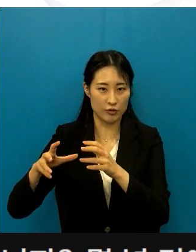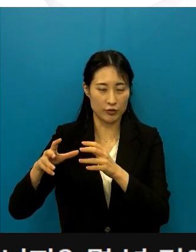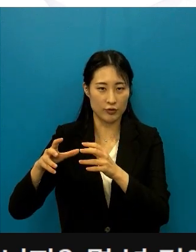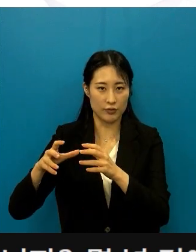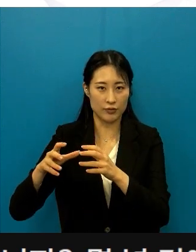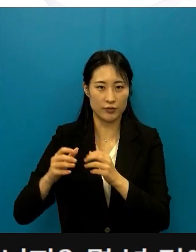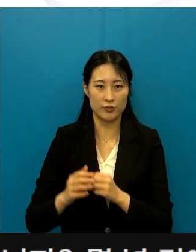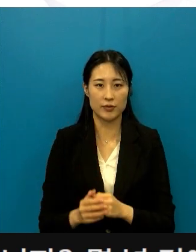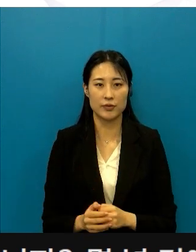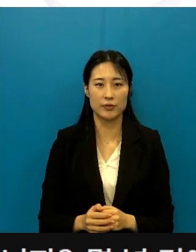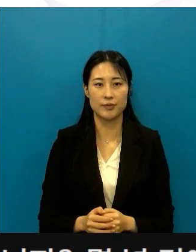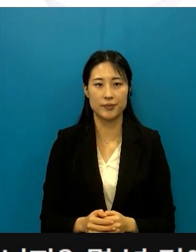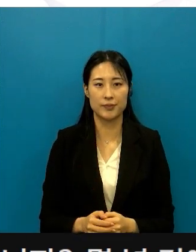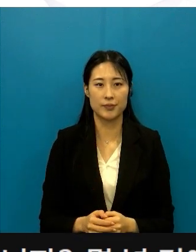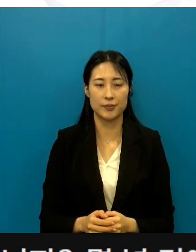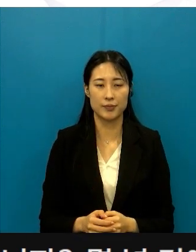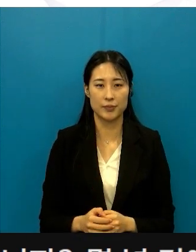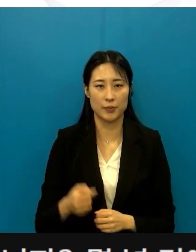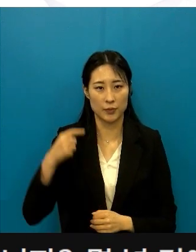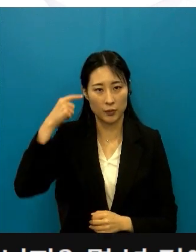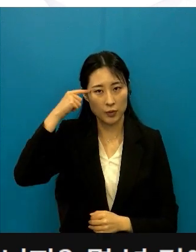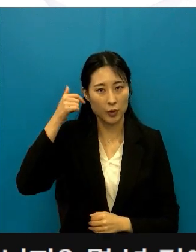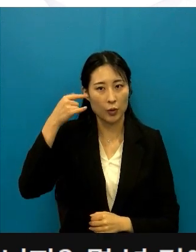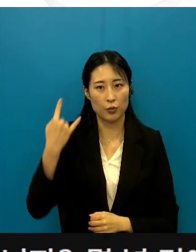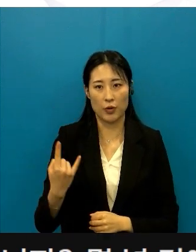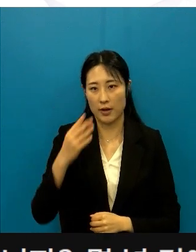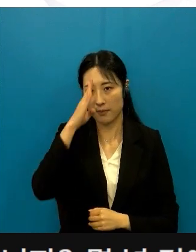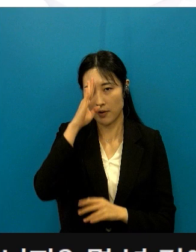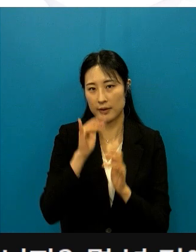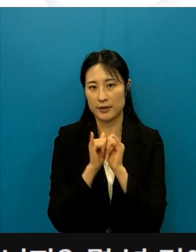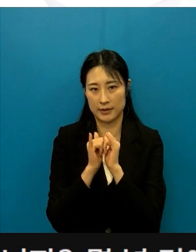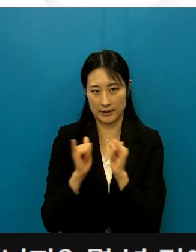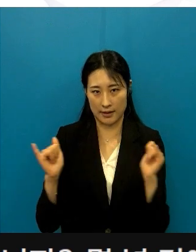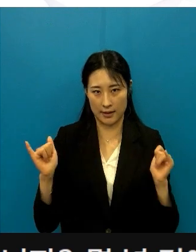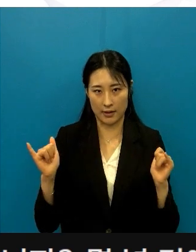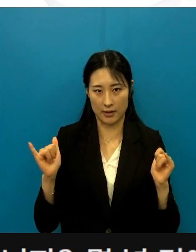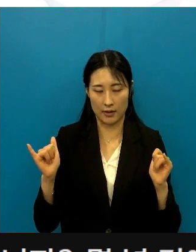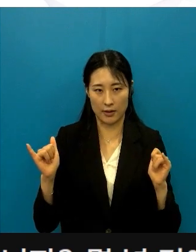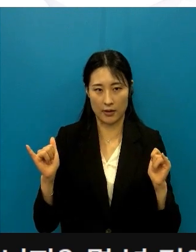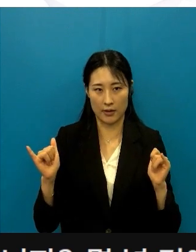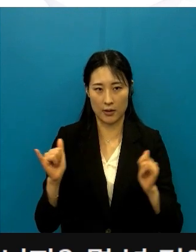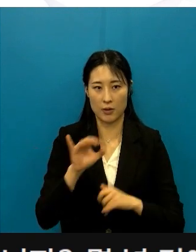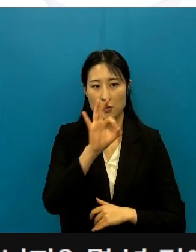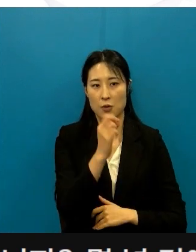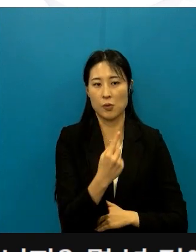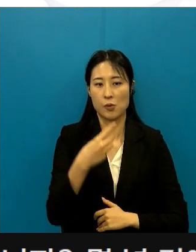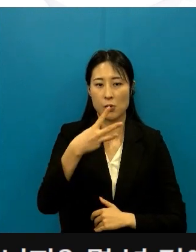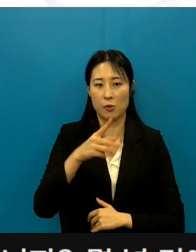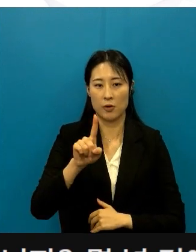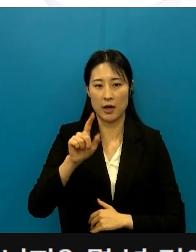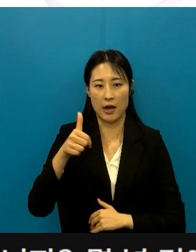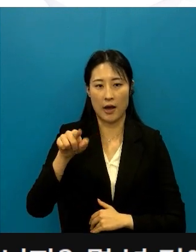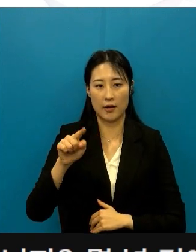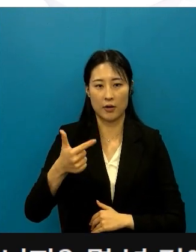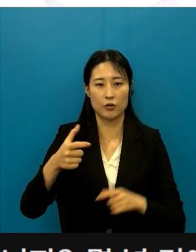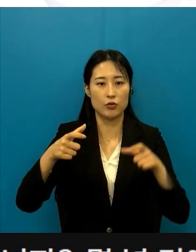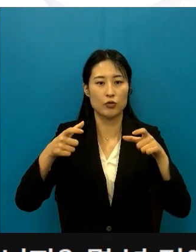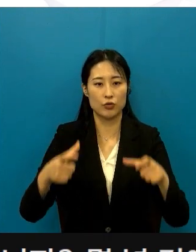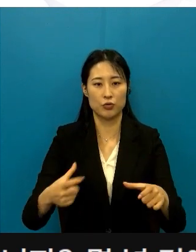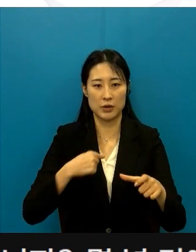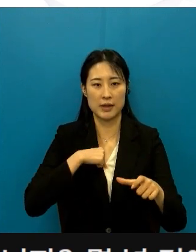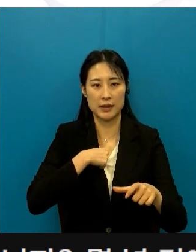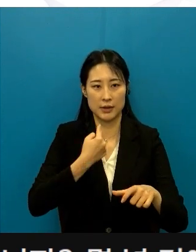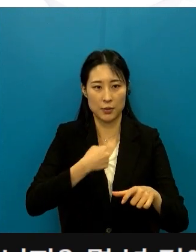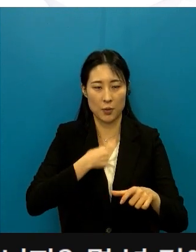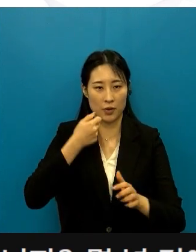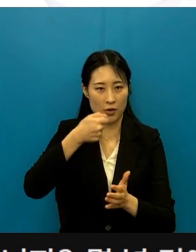had a assisted suicide in Oregon State. Then several people followed her. So it